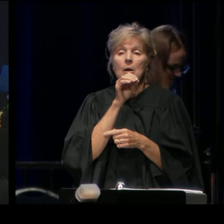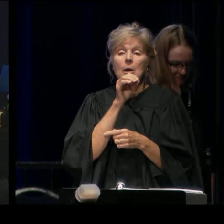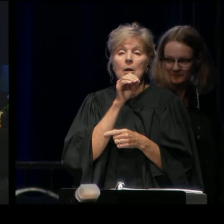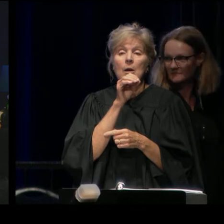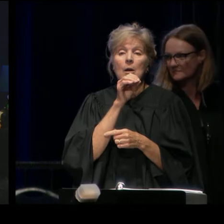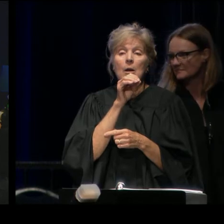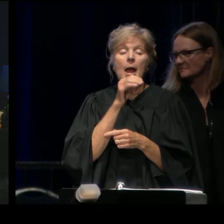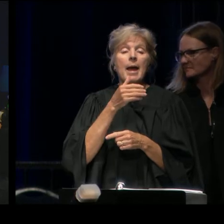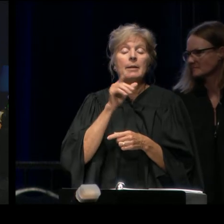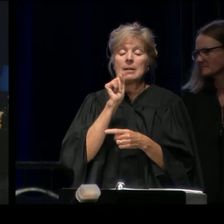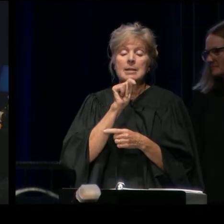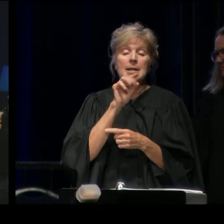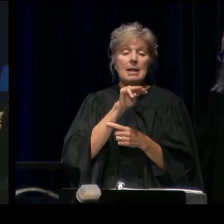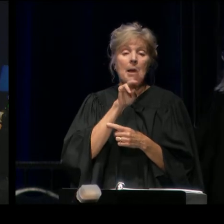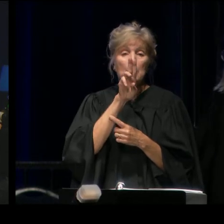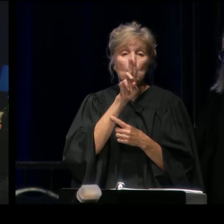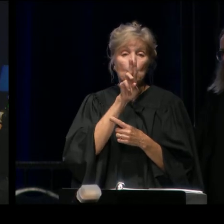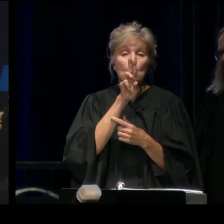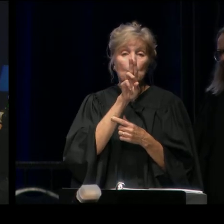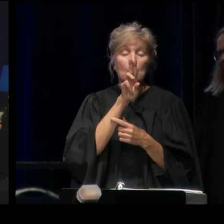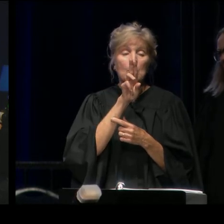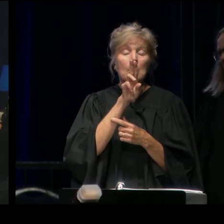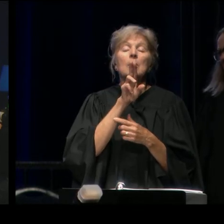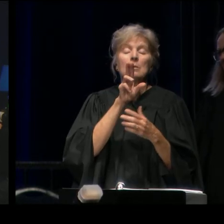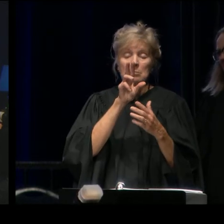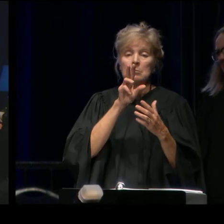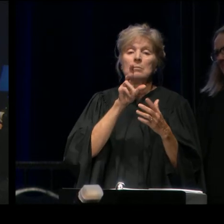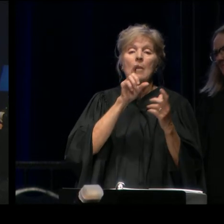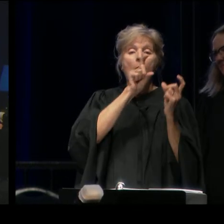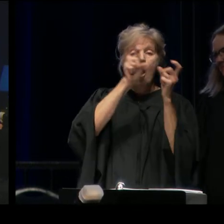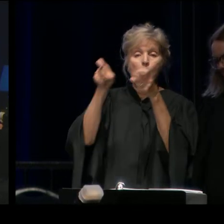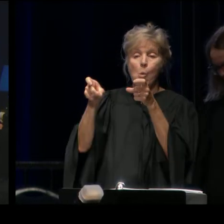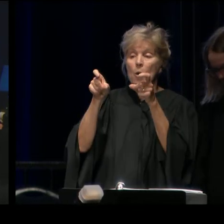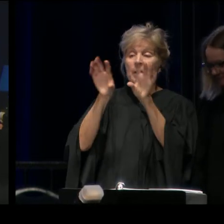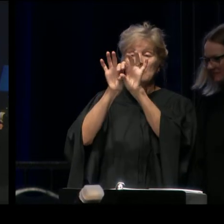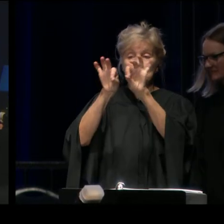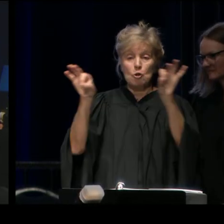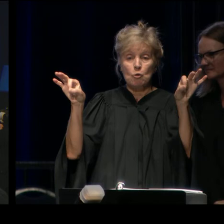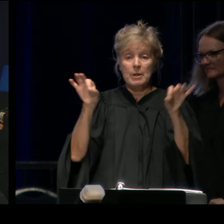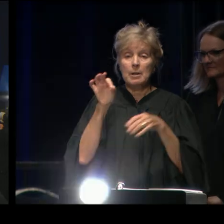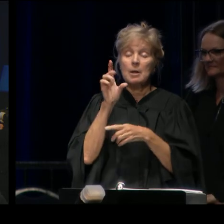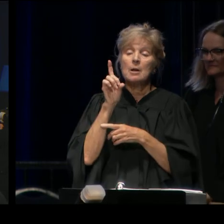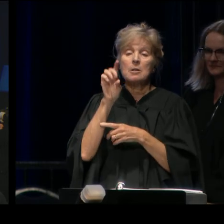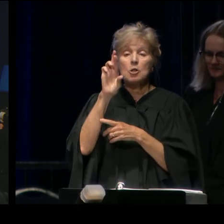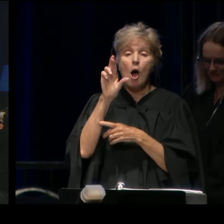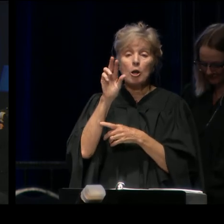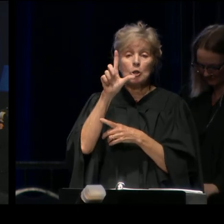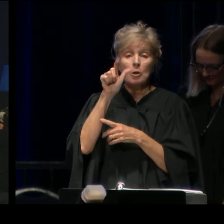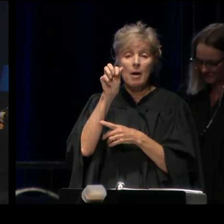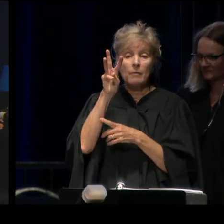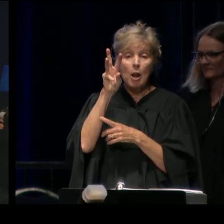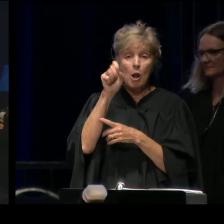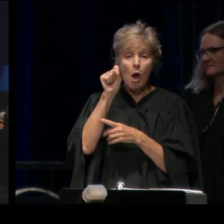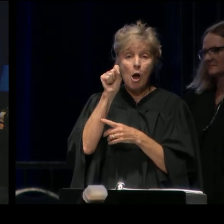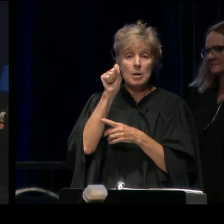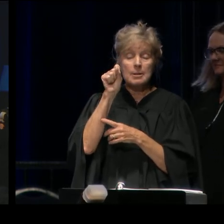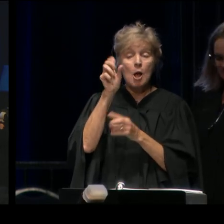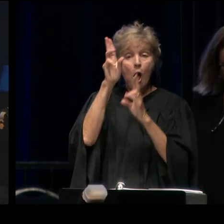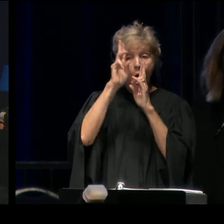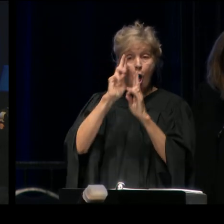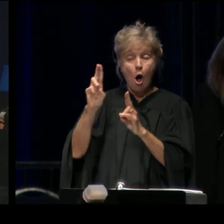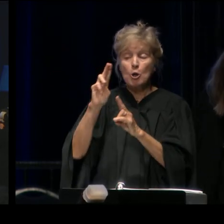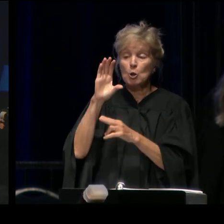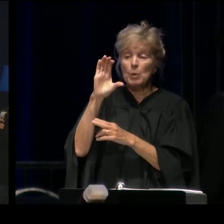under the Toronto Metropolitan University Act, has awarded the degree Doctor of Laws,